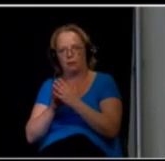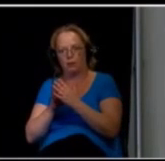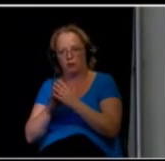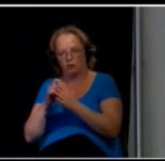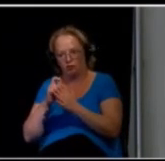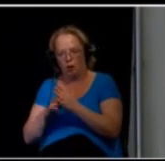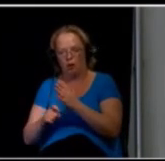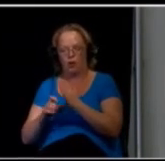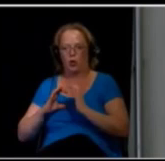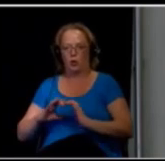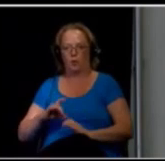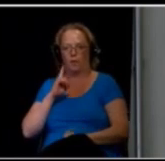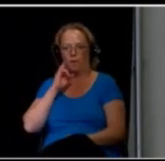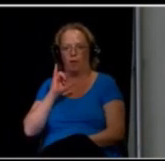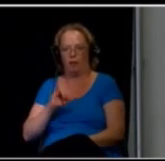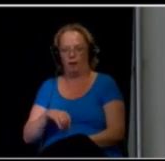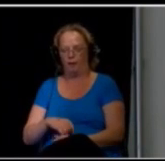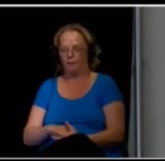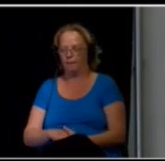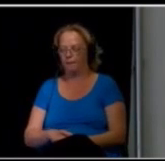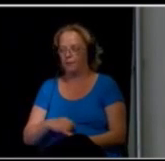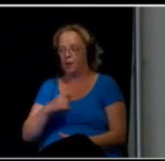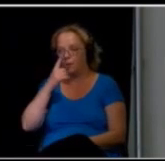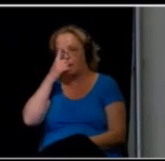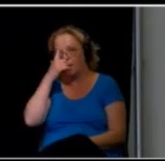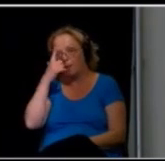And since the cost is fundamentally